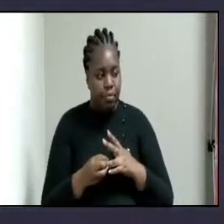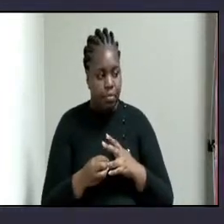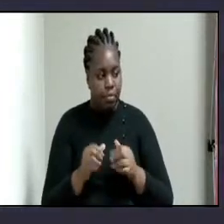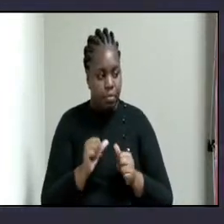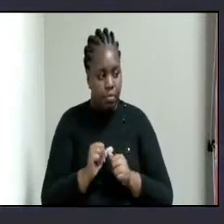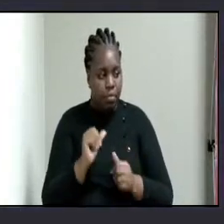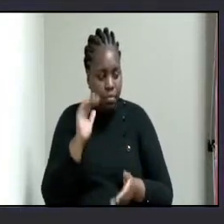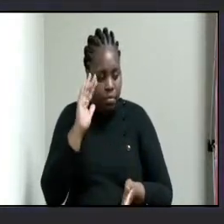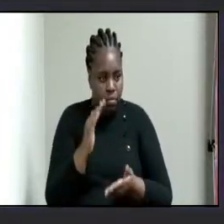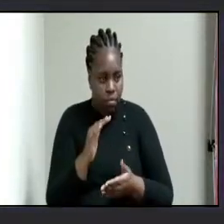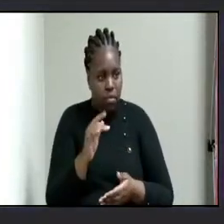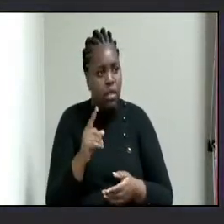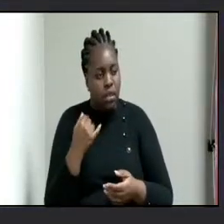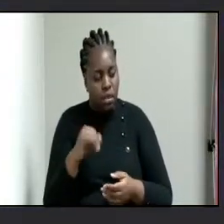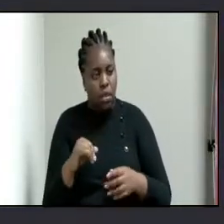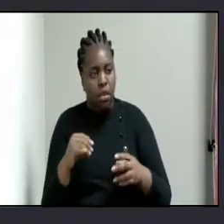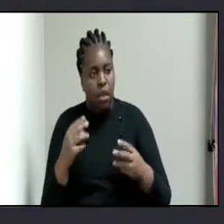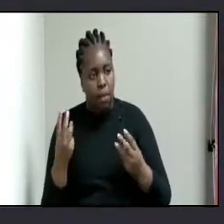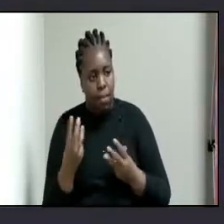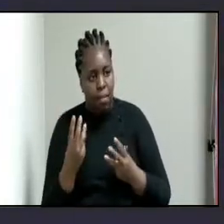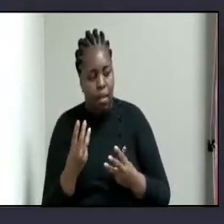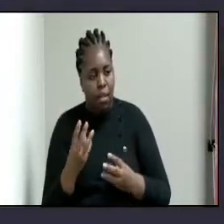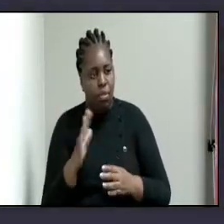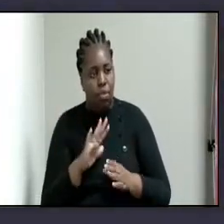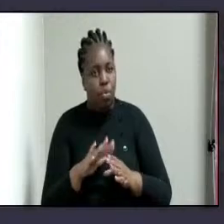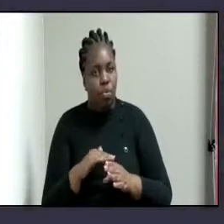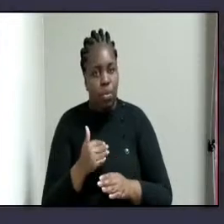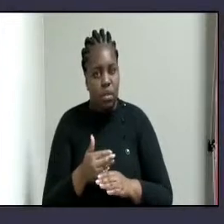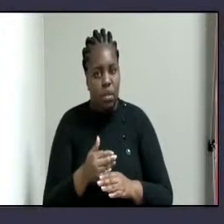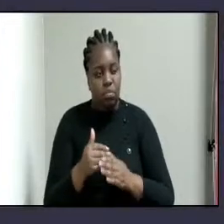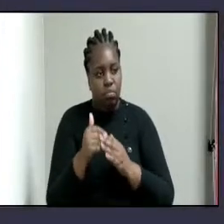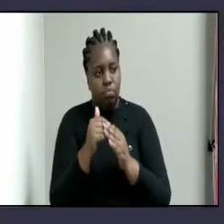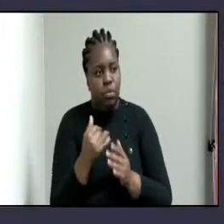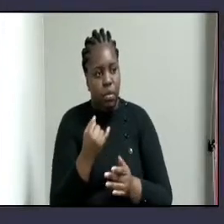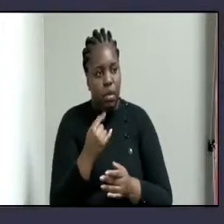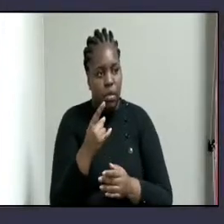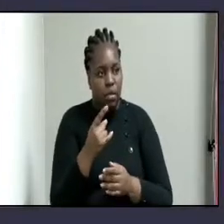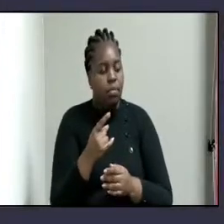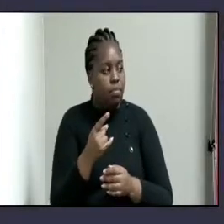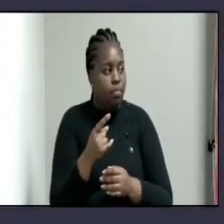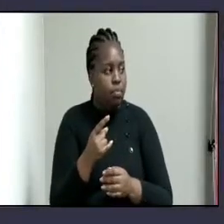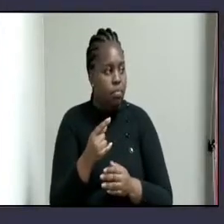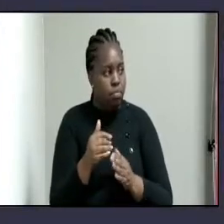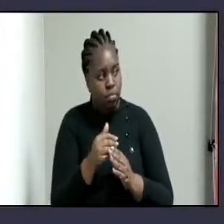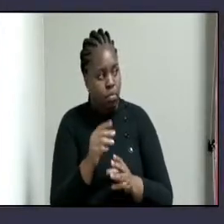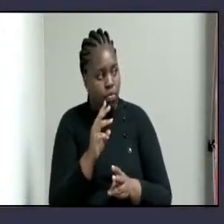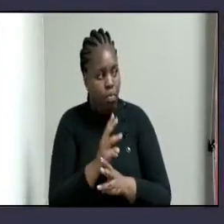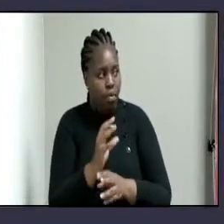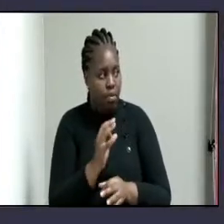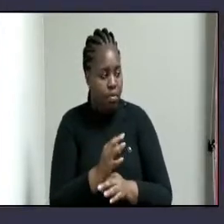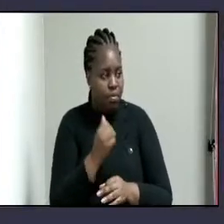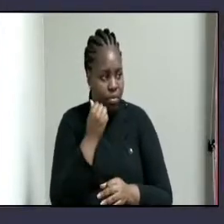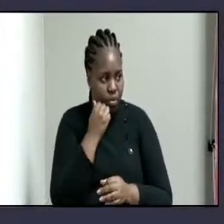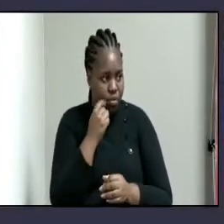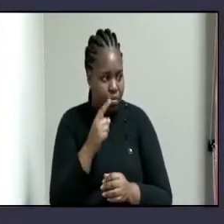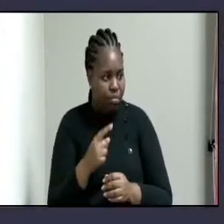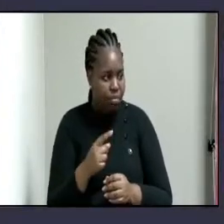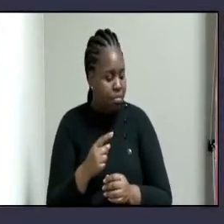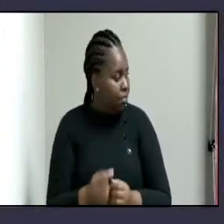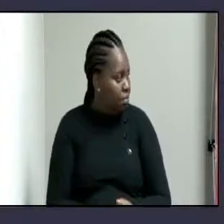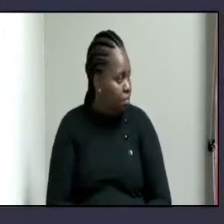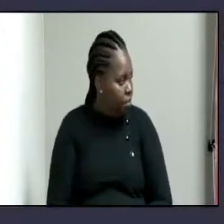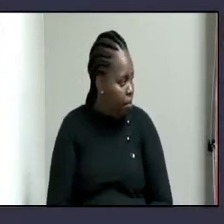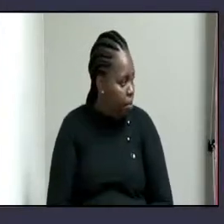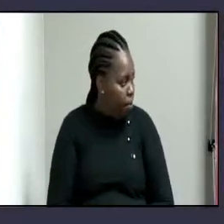to treat them as full human beings without, perhaps treating them as extension of their guardians or their parents. Yeah, sorry to talk to yeah.